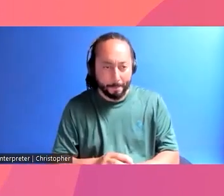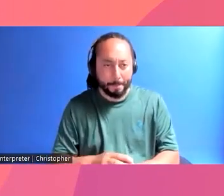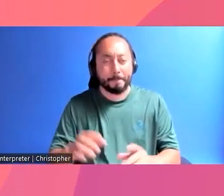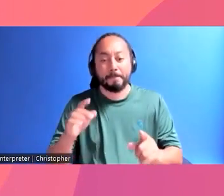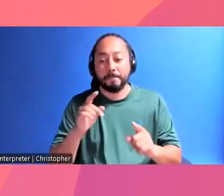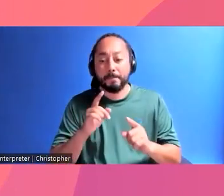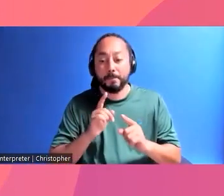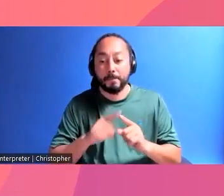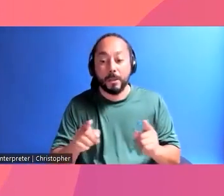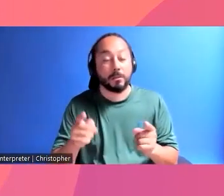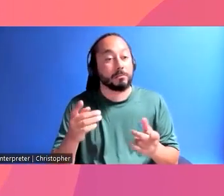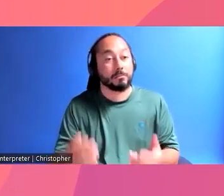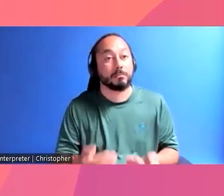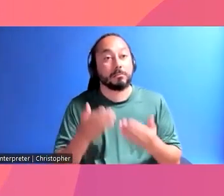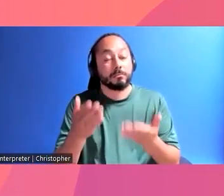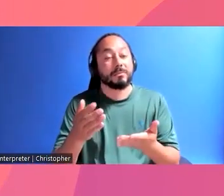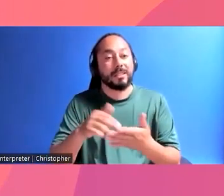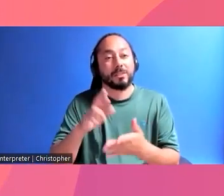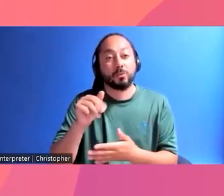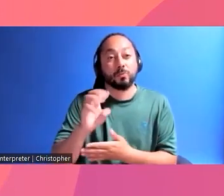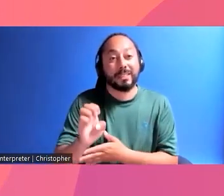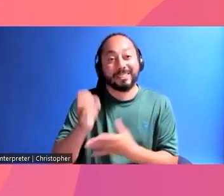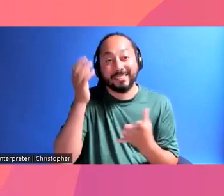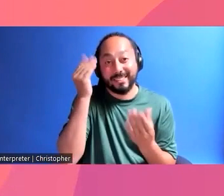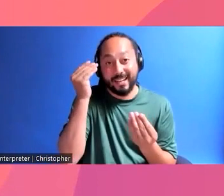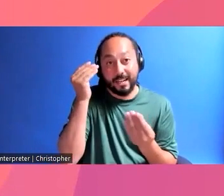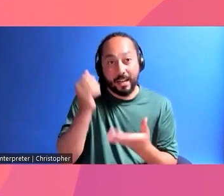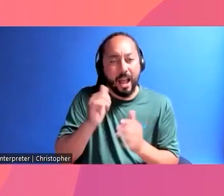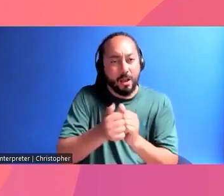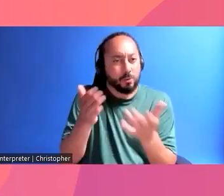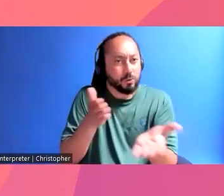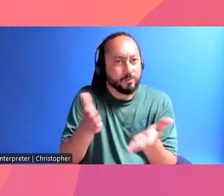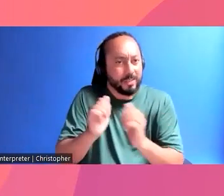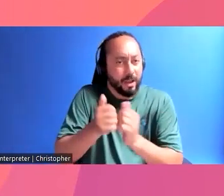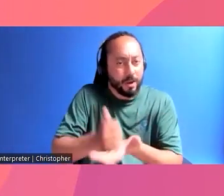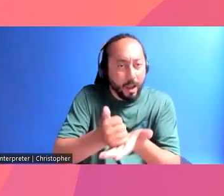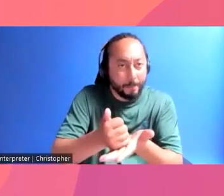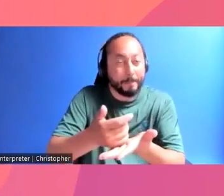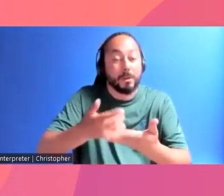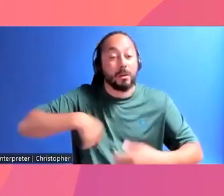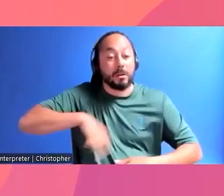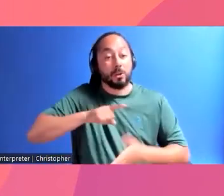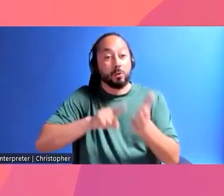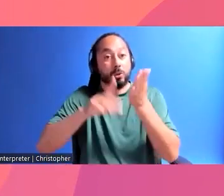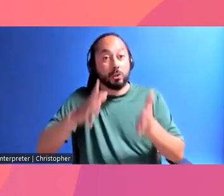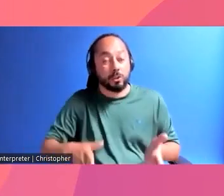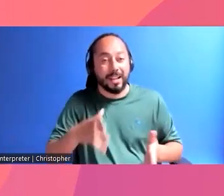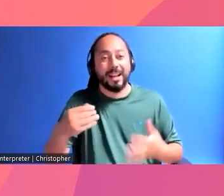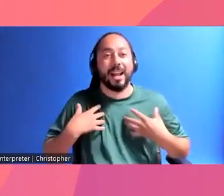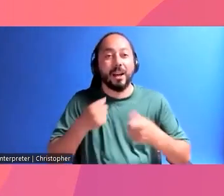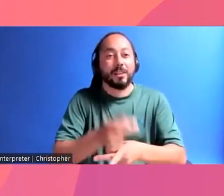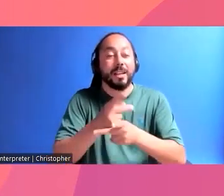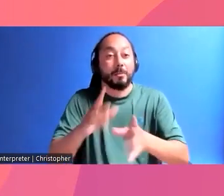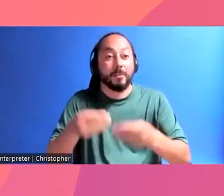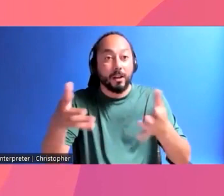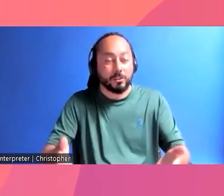and ethnicity-based data serves, but as researchers and healthcare providers and other